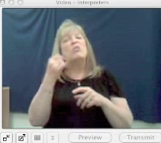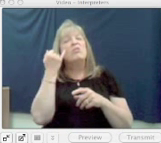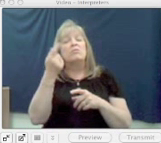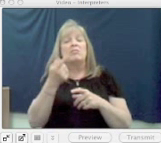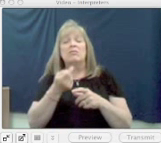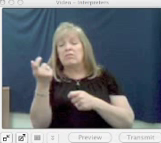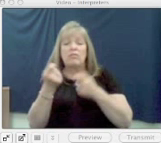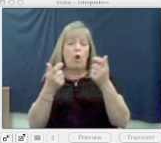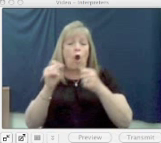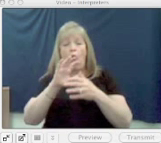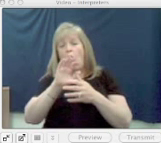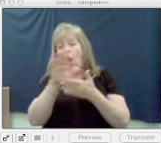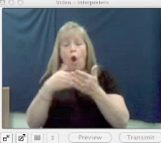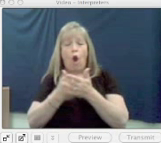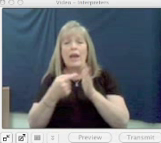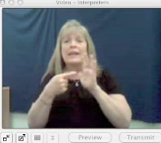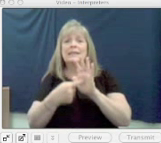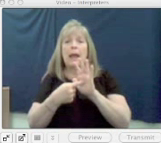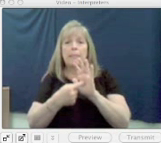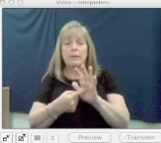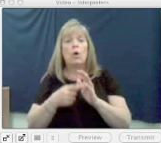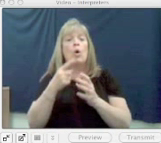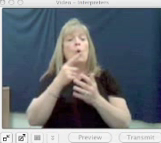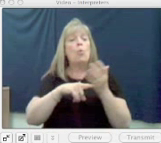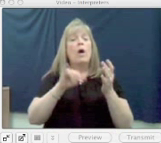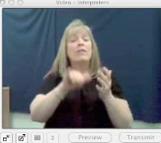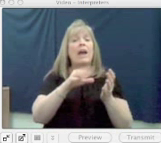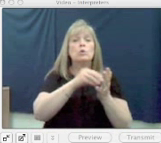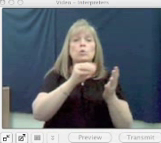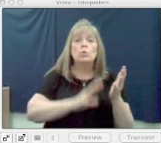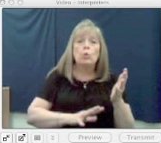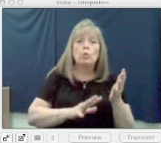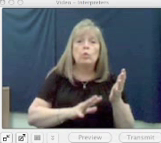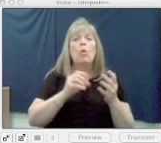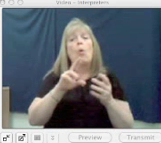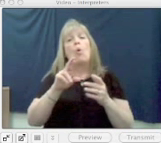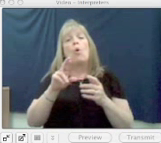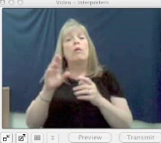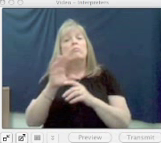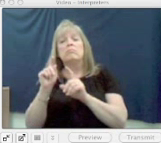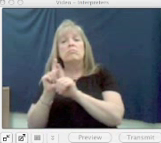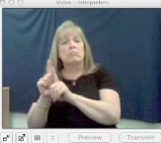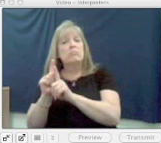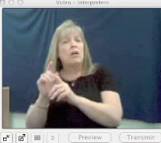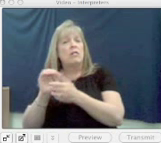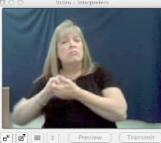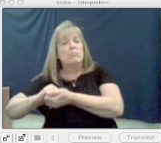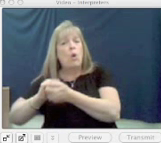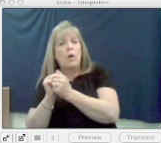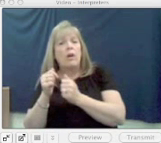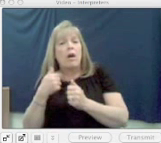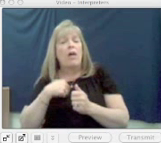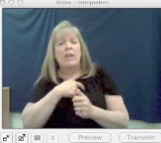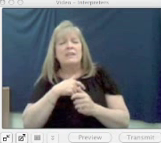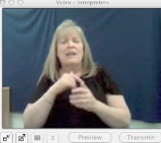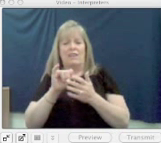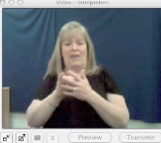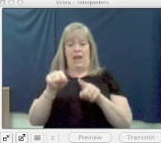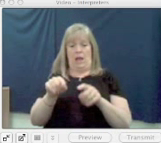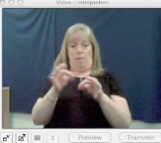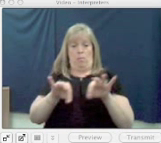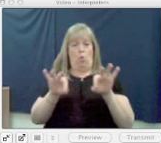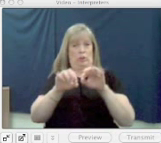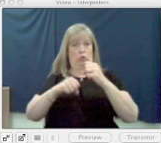being given, what the mentee or student or colleague is left with is this structural thing that holds true